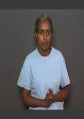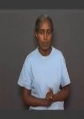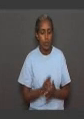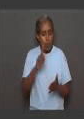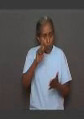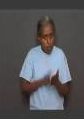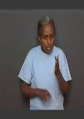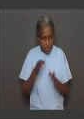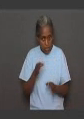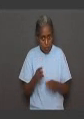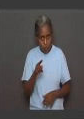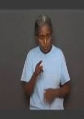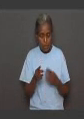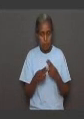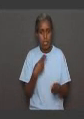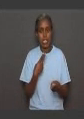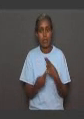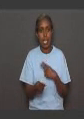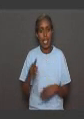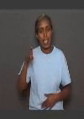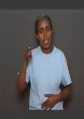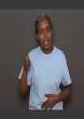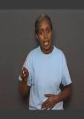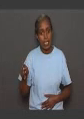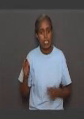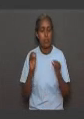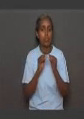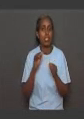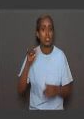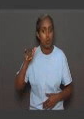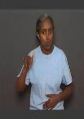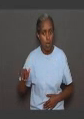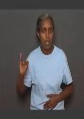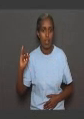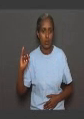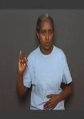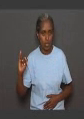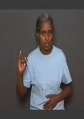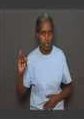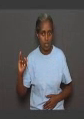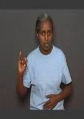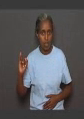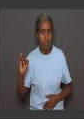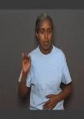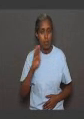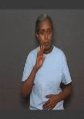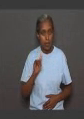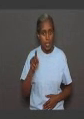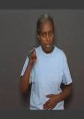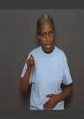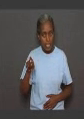What if we were to multiply x plus y iota by